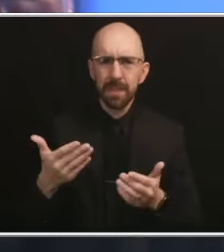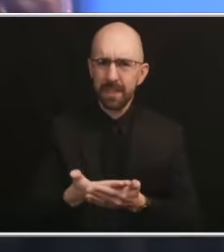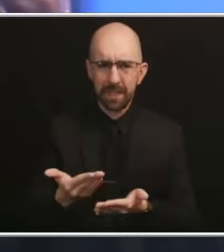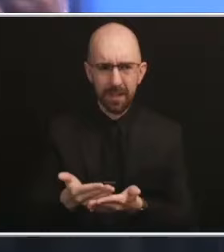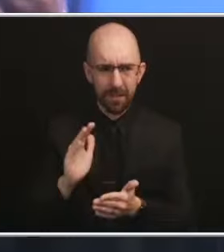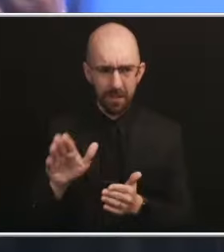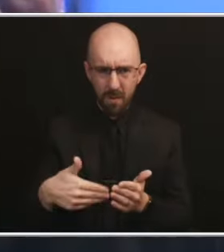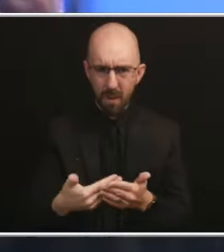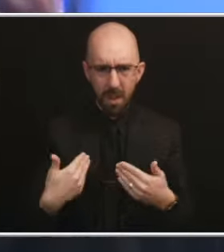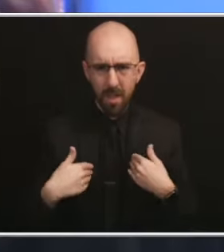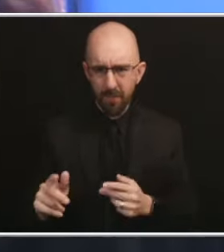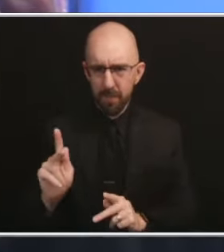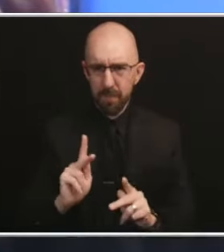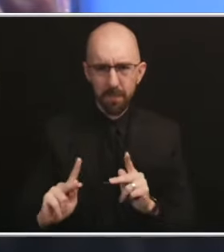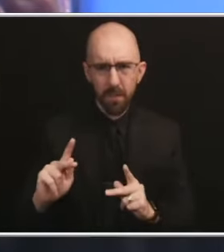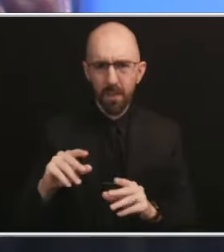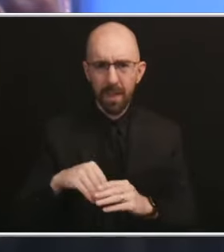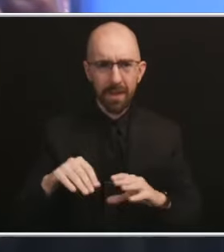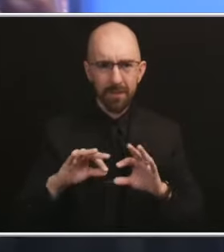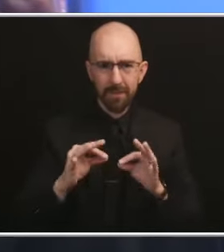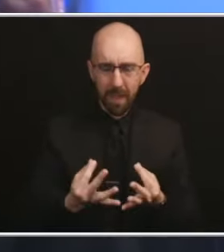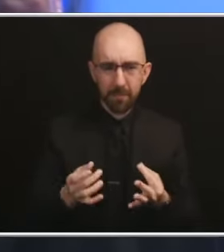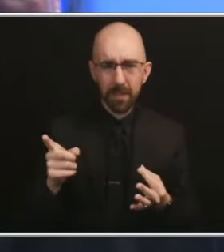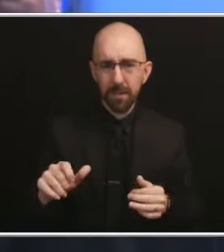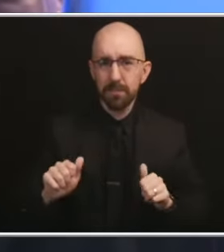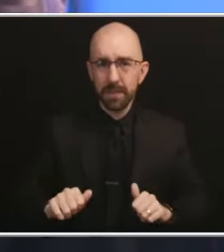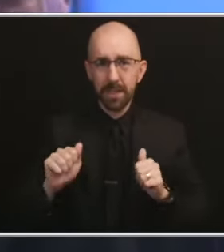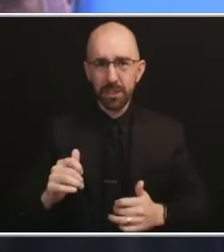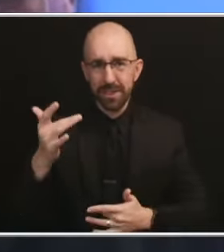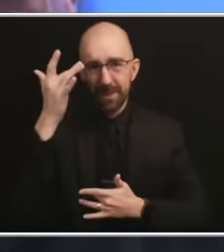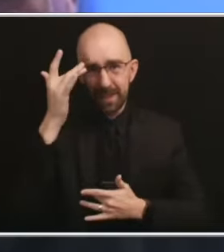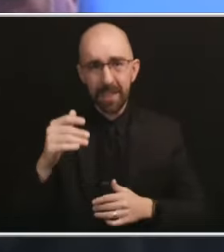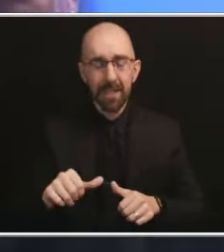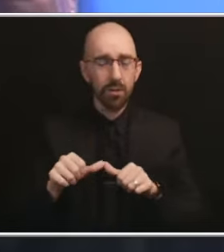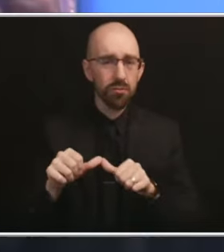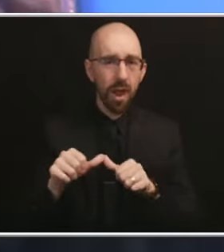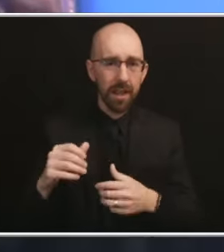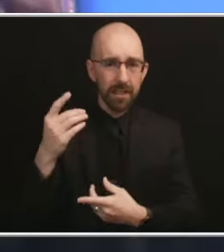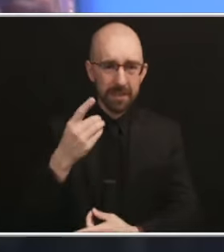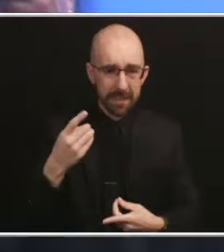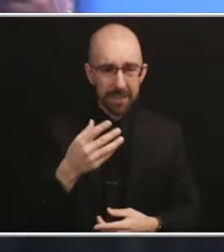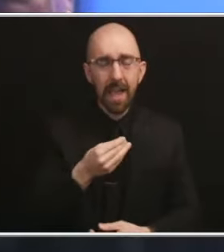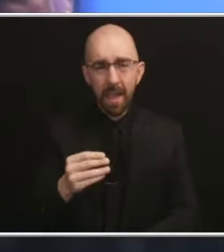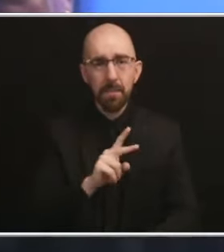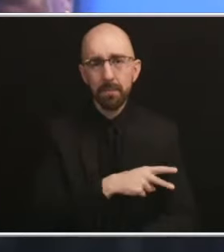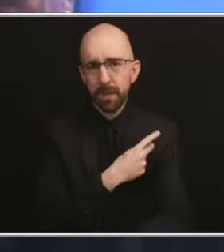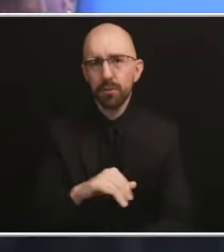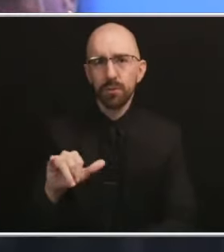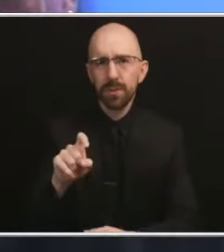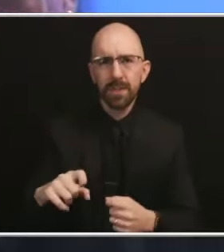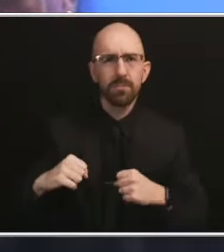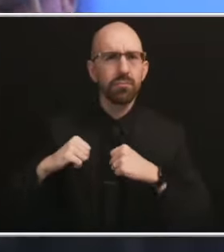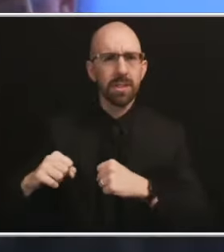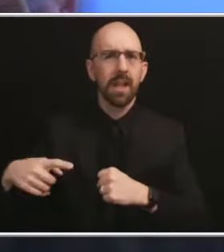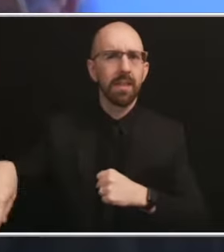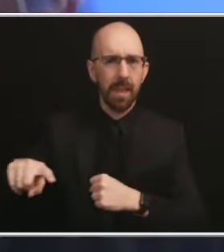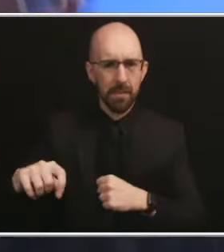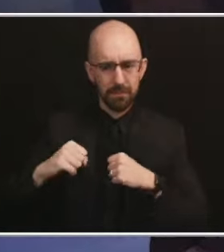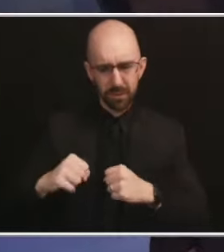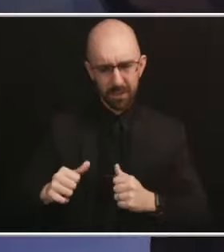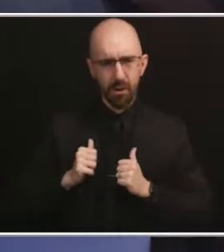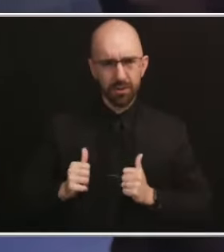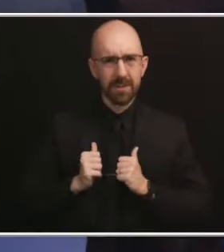that are, you know, in our family that are potentially sick and have chronic diseases, as well as our patients. So we need to protect them as much as we're protecting ourselves. Okay, and